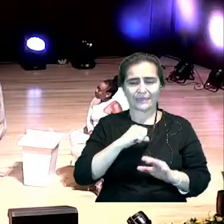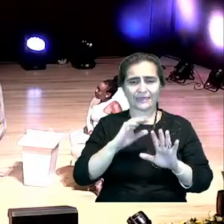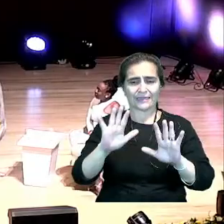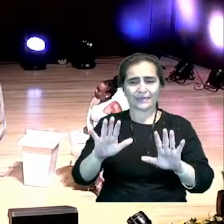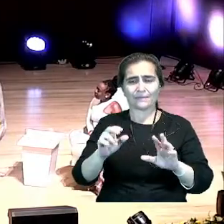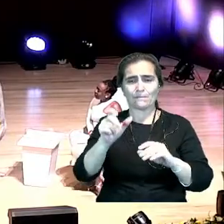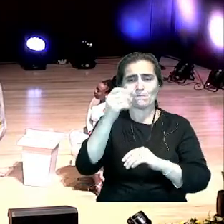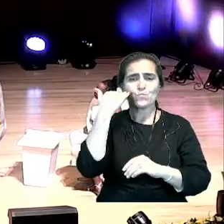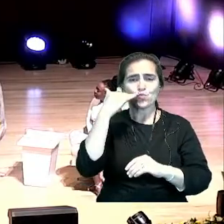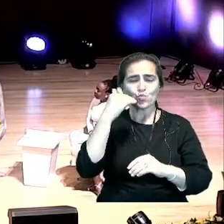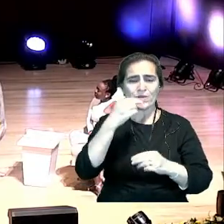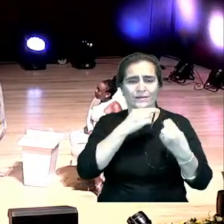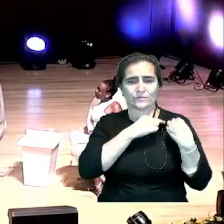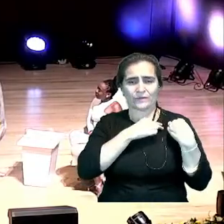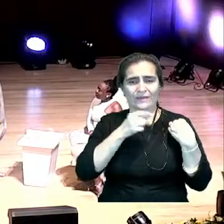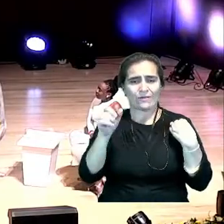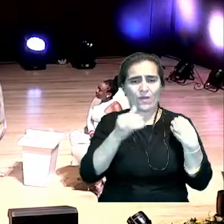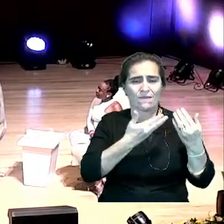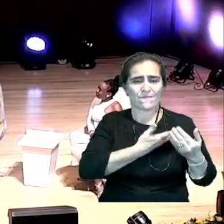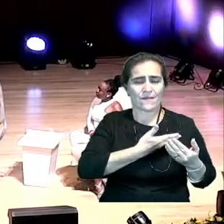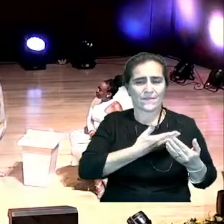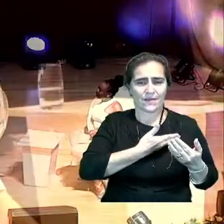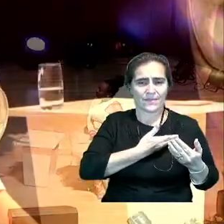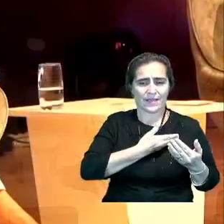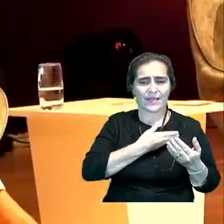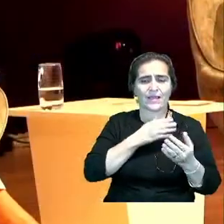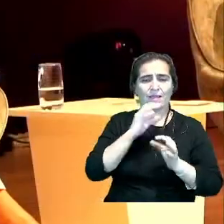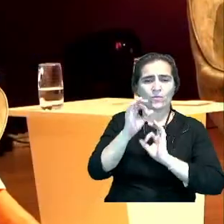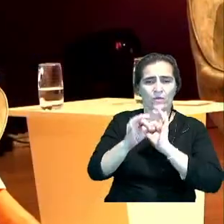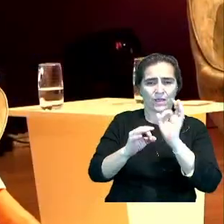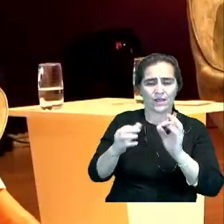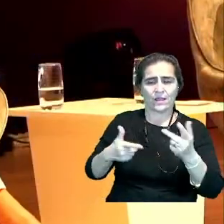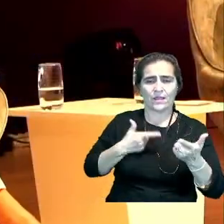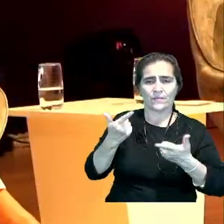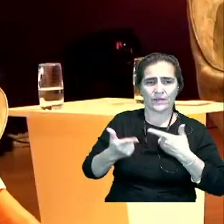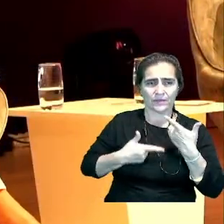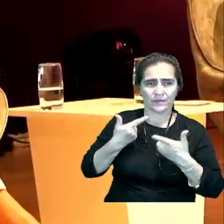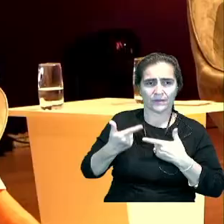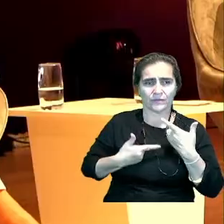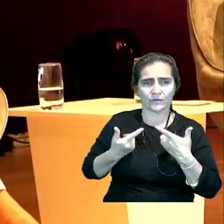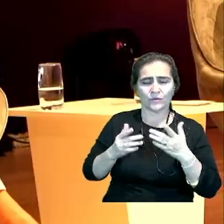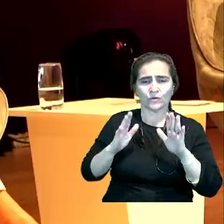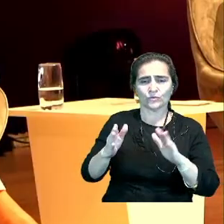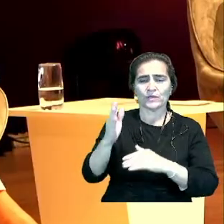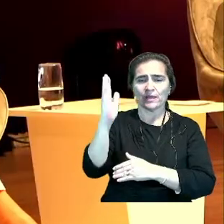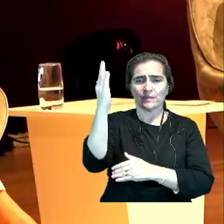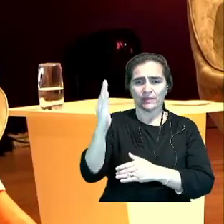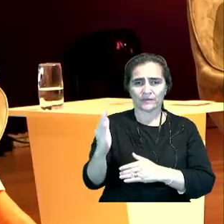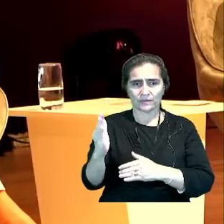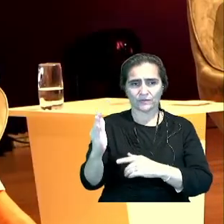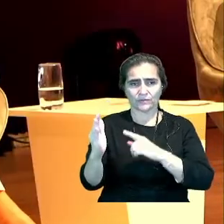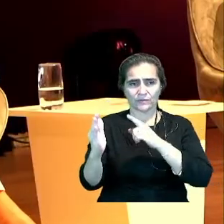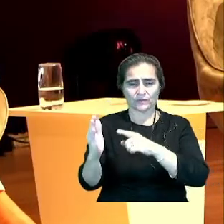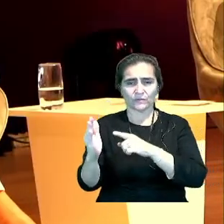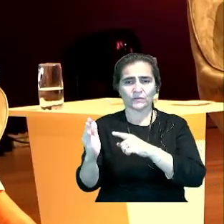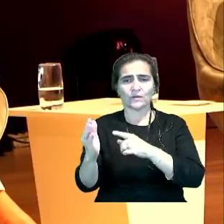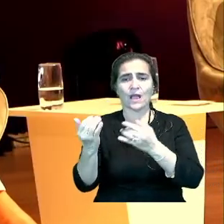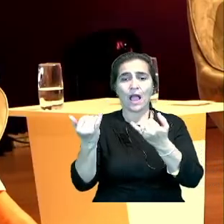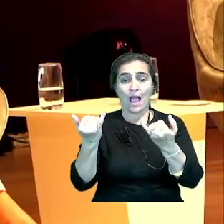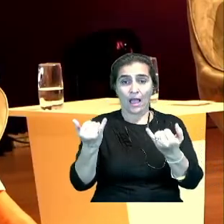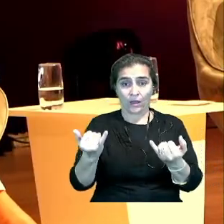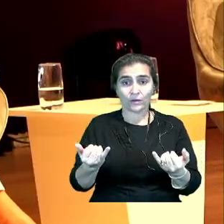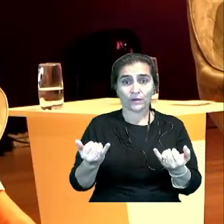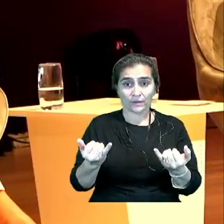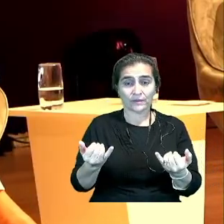Brazil, fighting for emancipation and freedom, using economic activity and entrepreneurship from the Brazilian